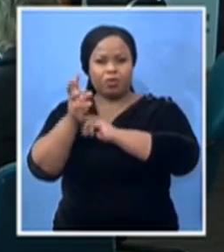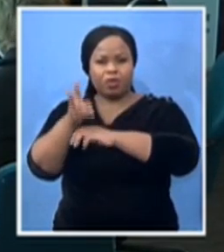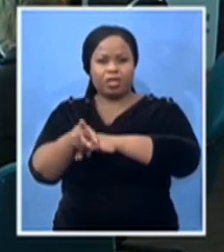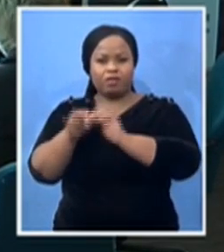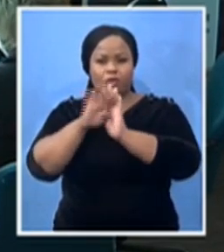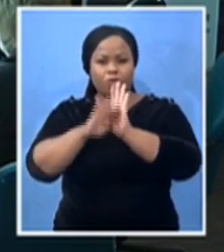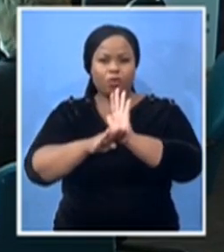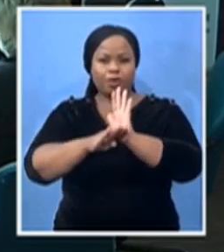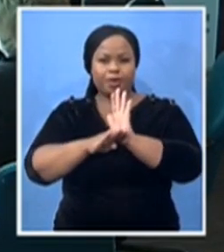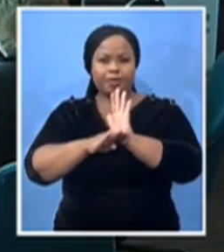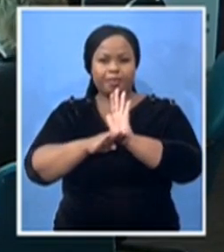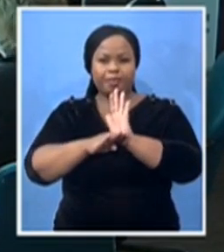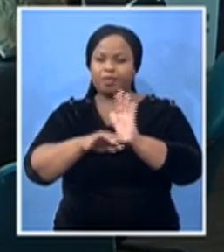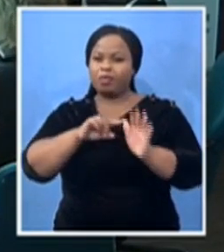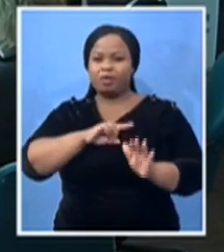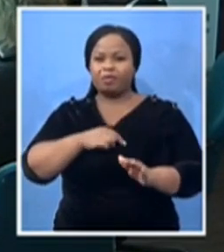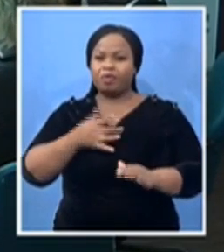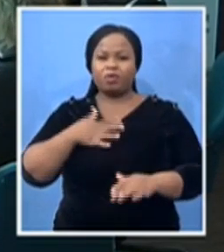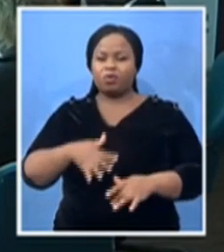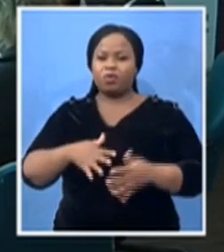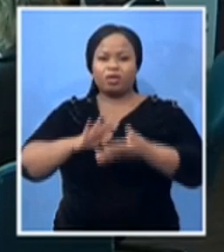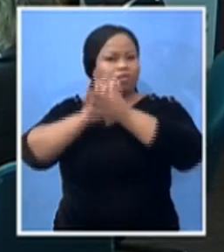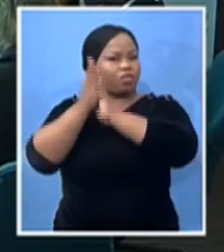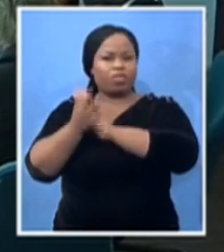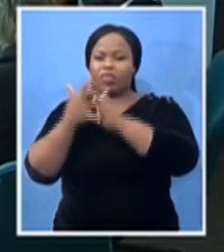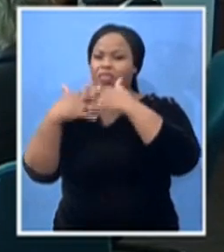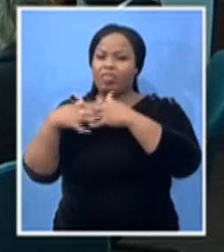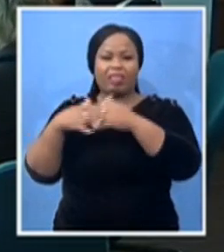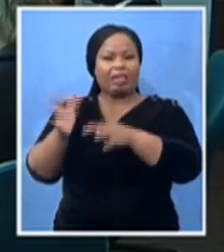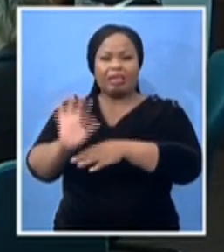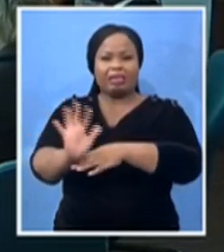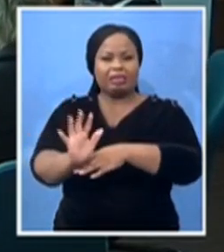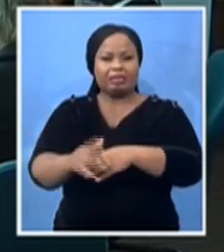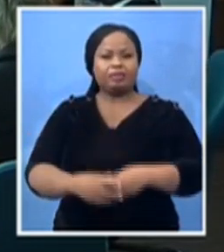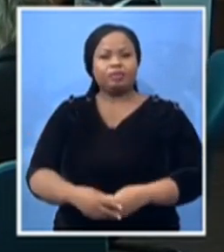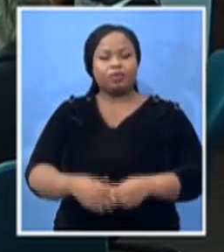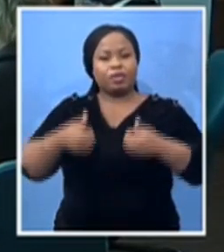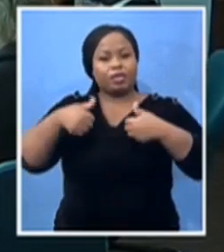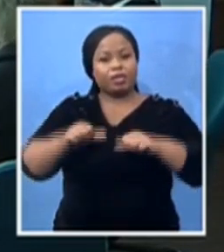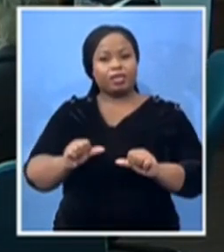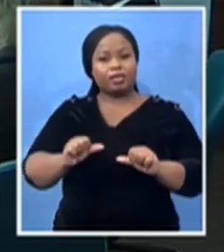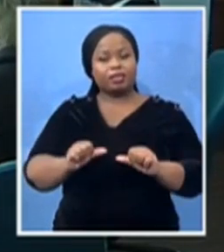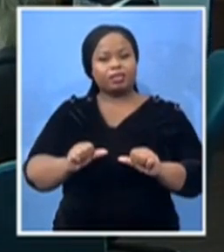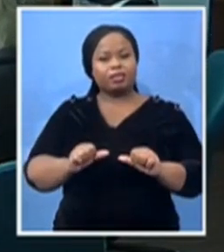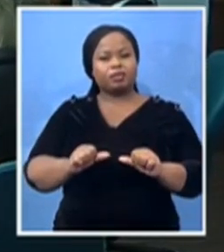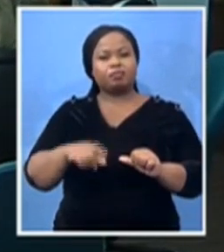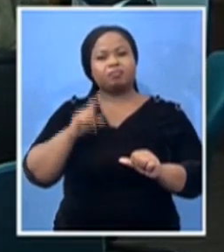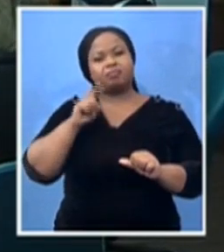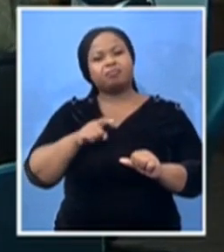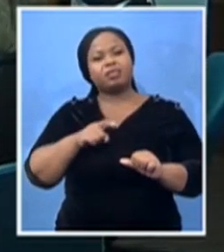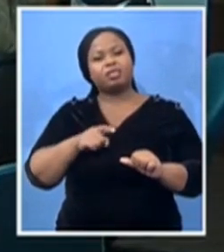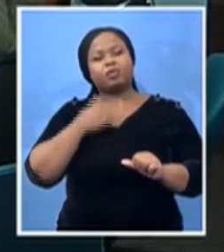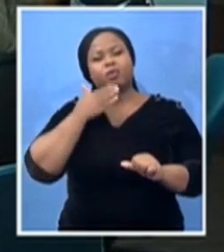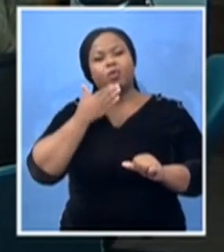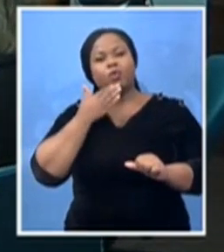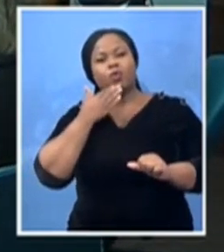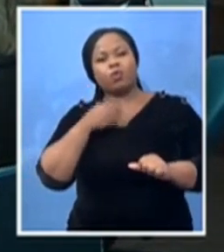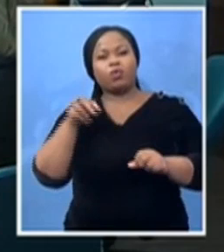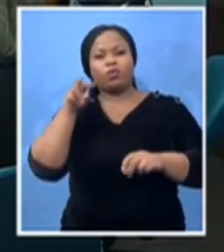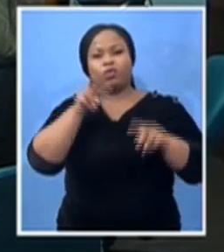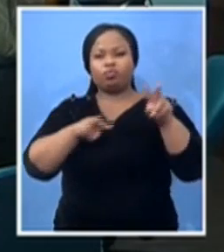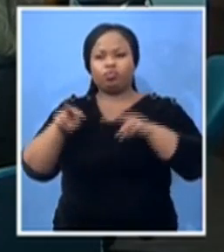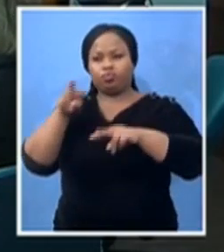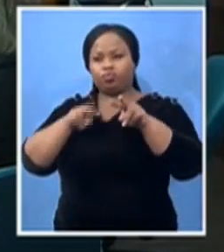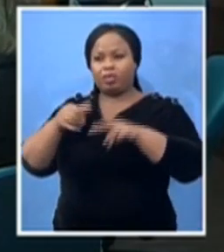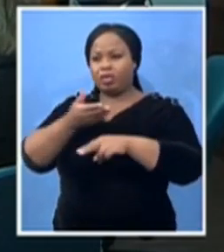disruption. So the next item that was supposed to be a viewing of the demonstration in a